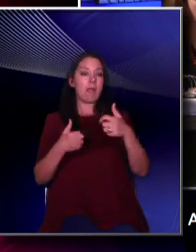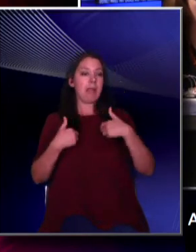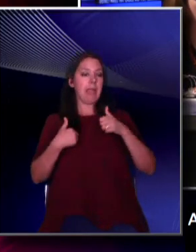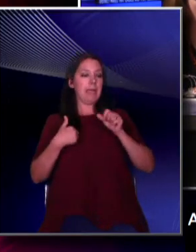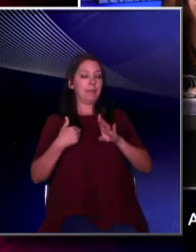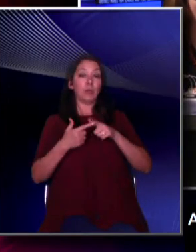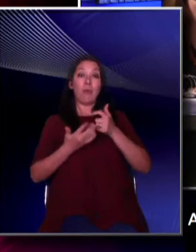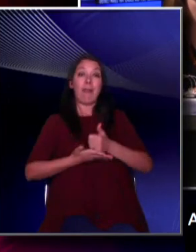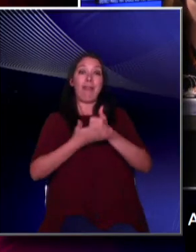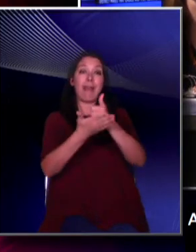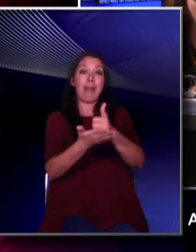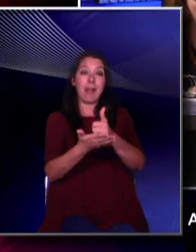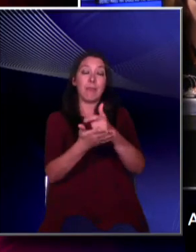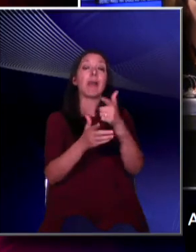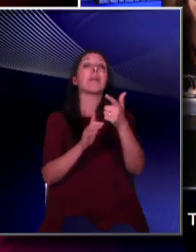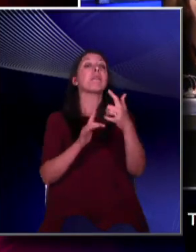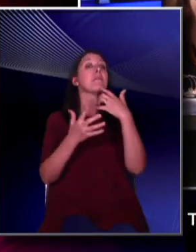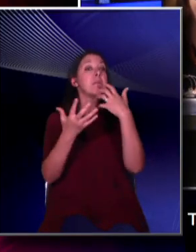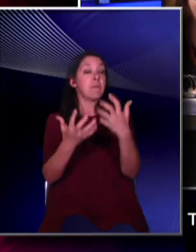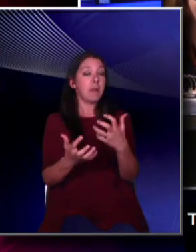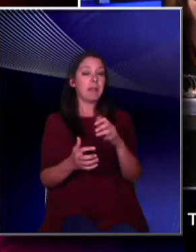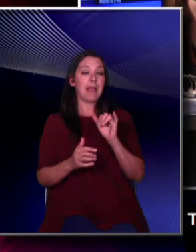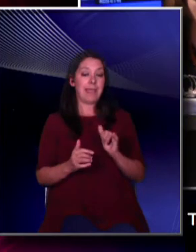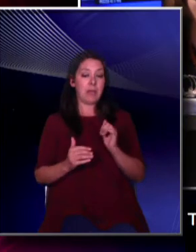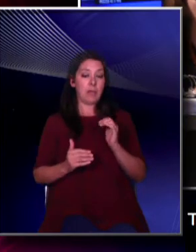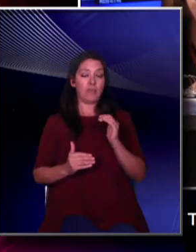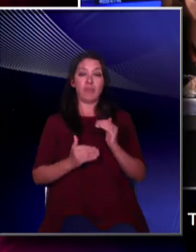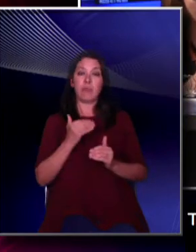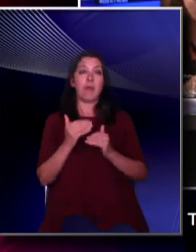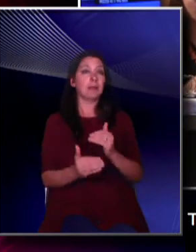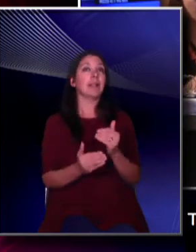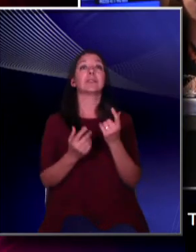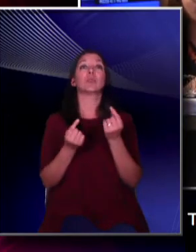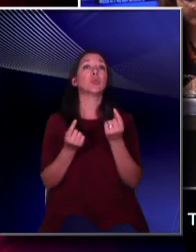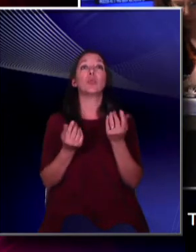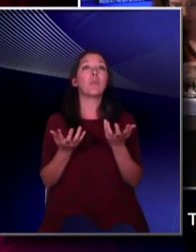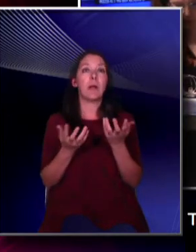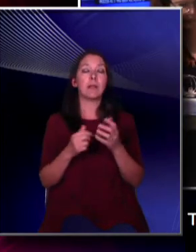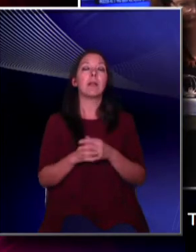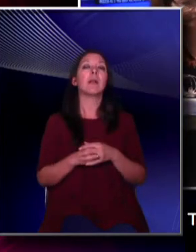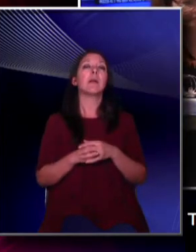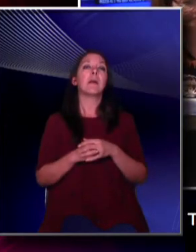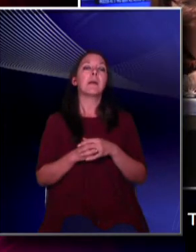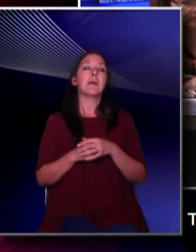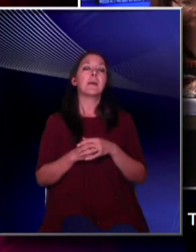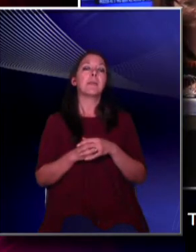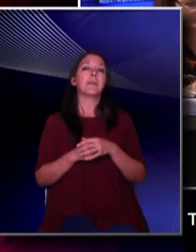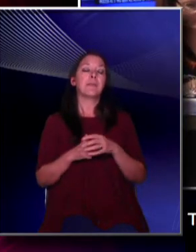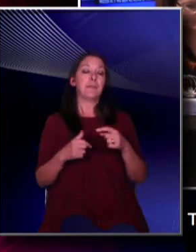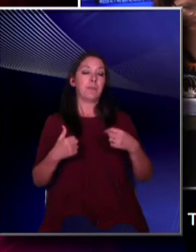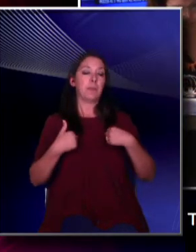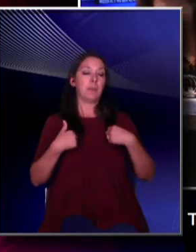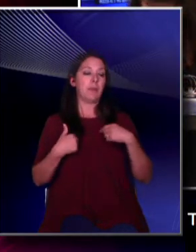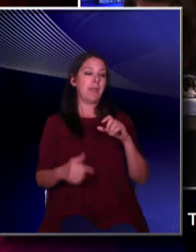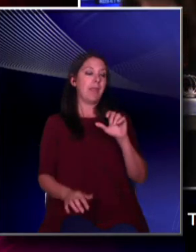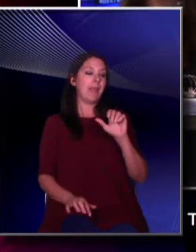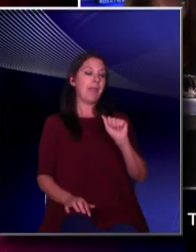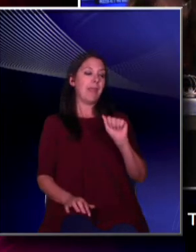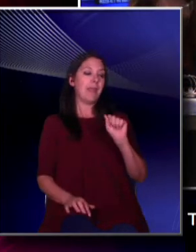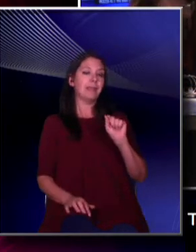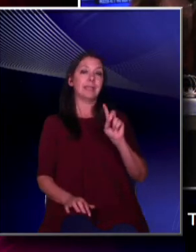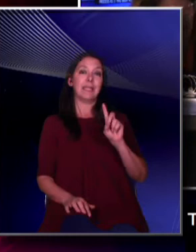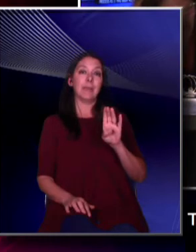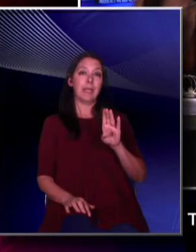the process as it's been all along is that we send the school district